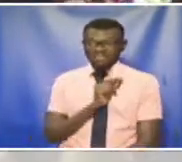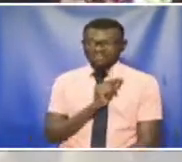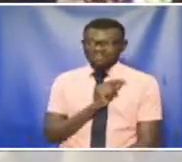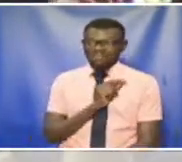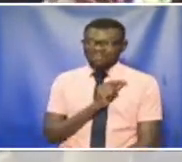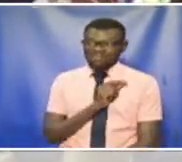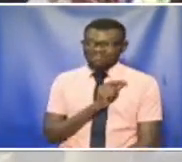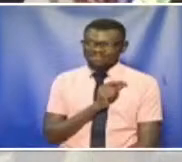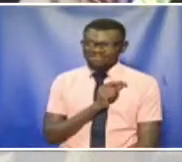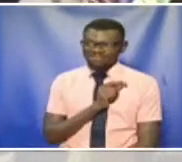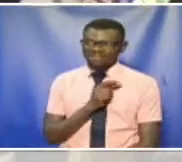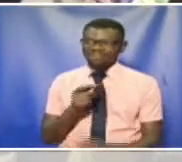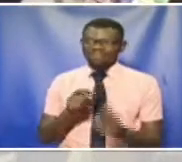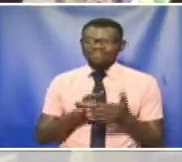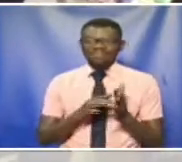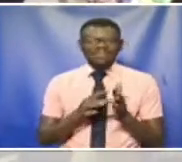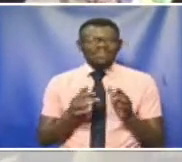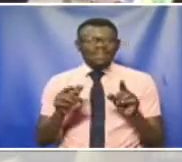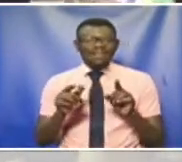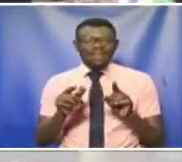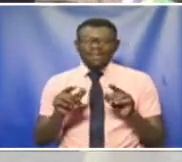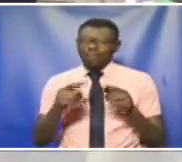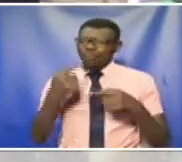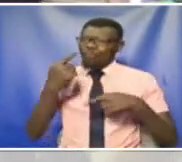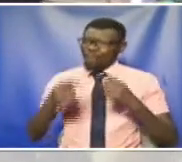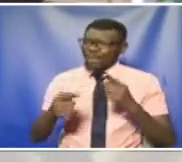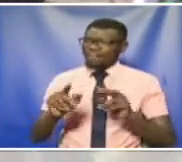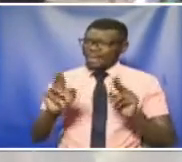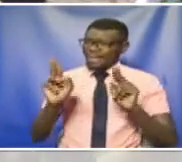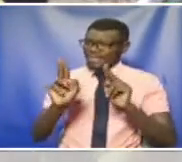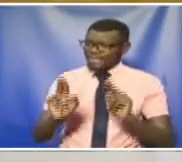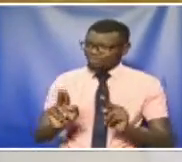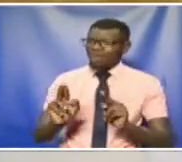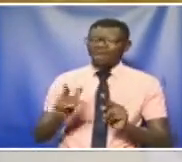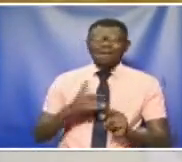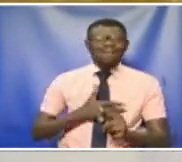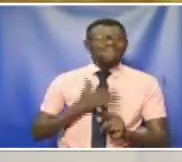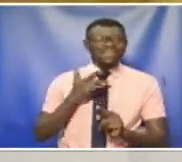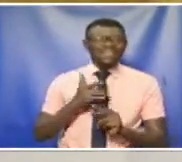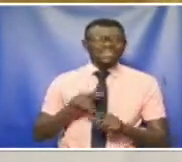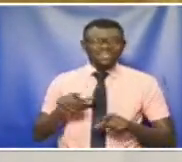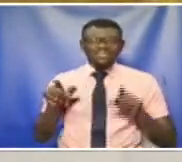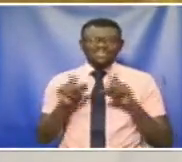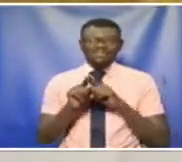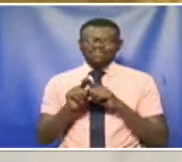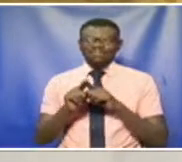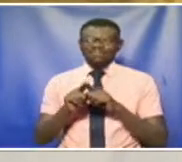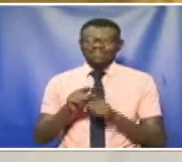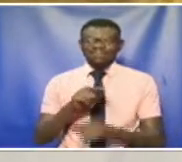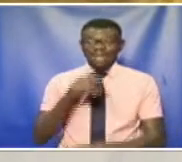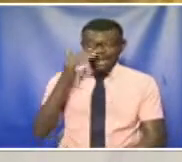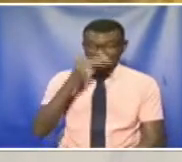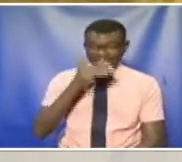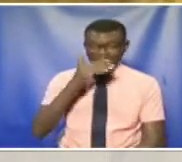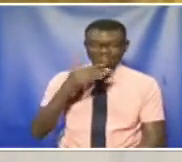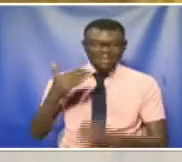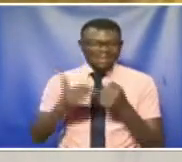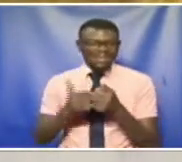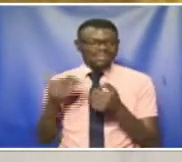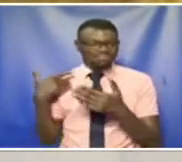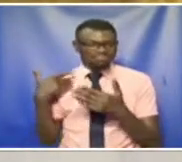winning 8 Kenya Nationals back-to-back in 9 days. So the feeling of this